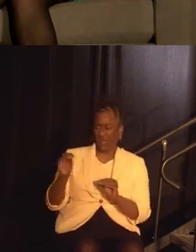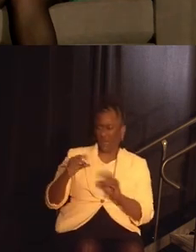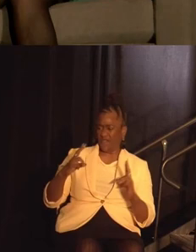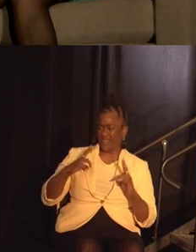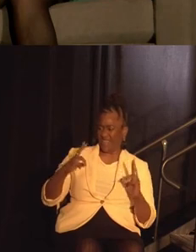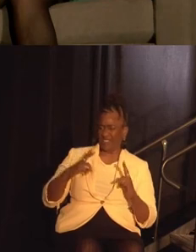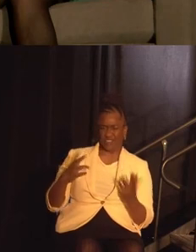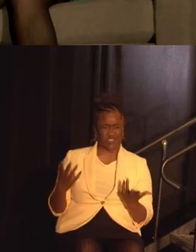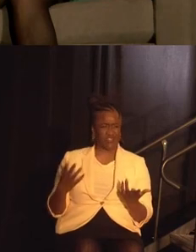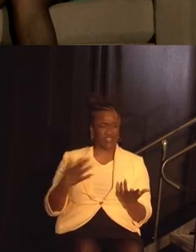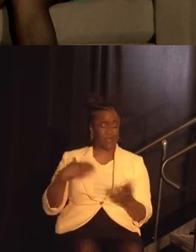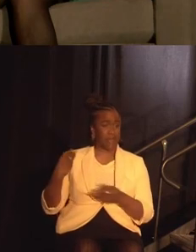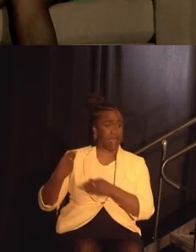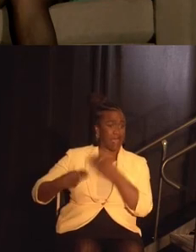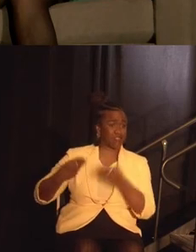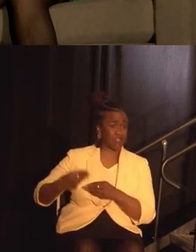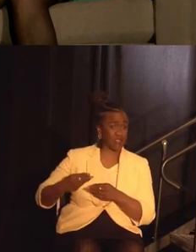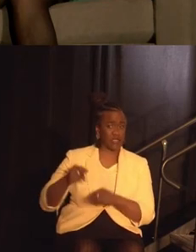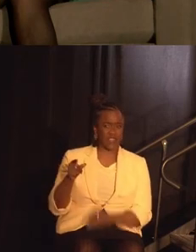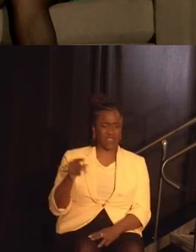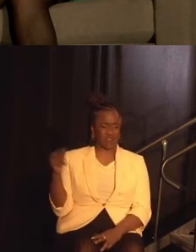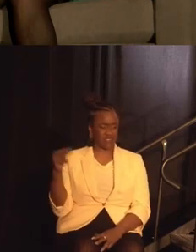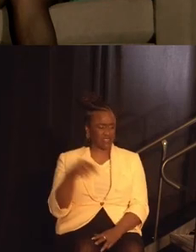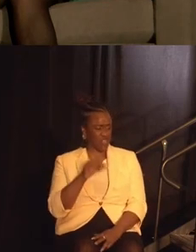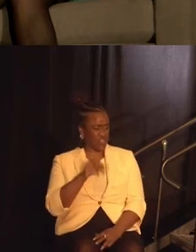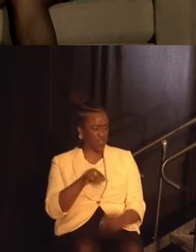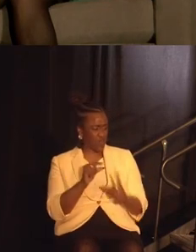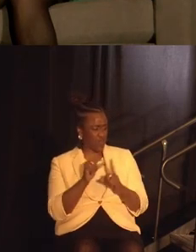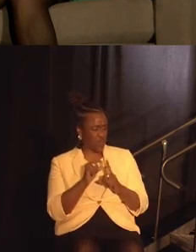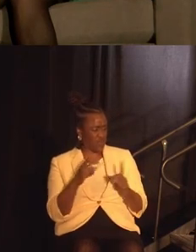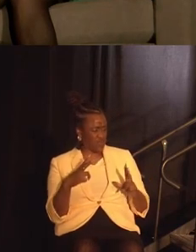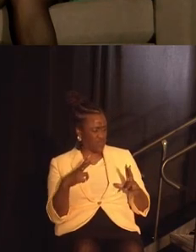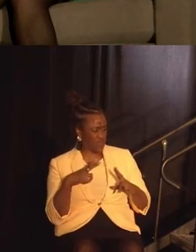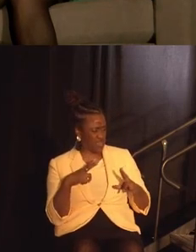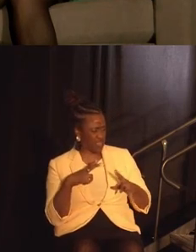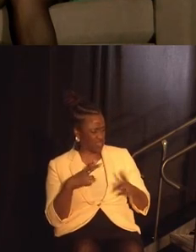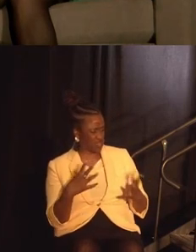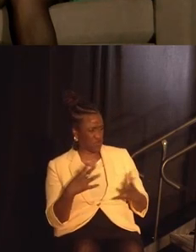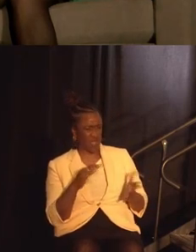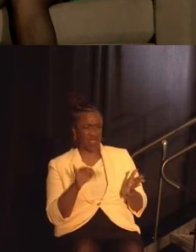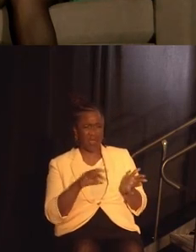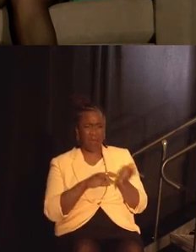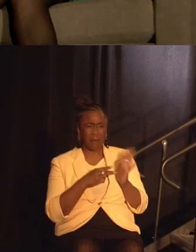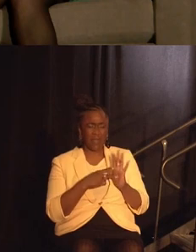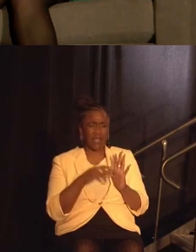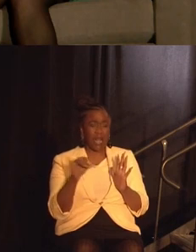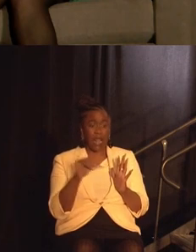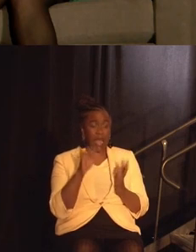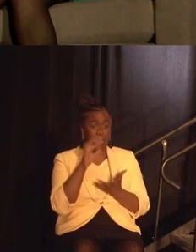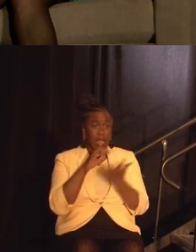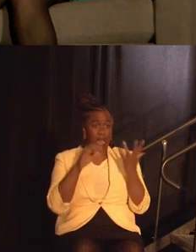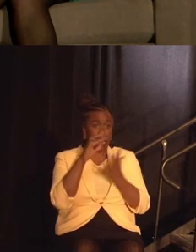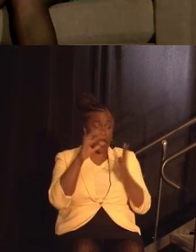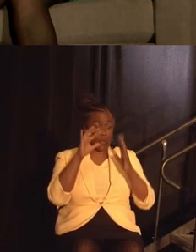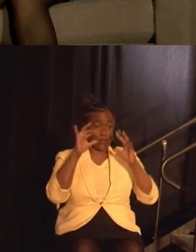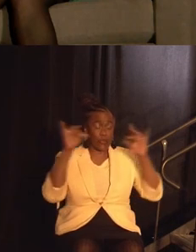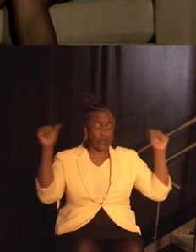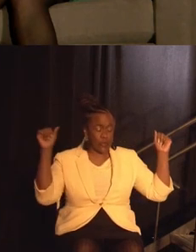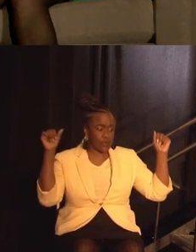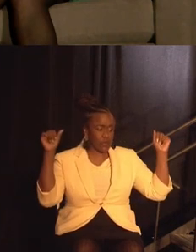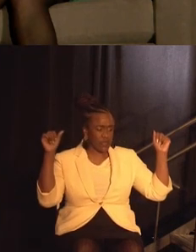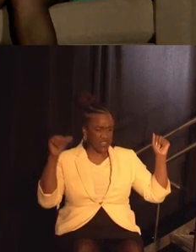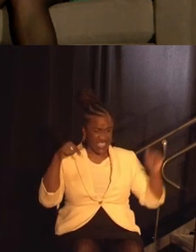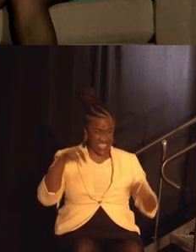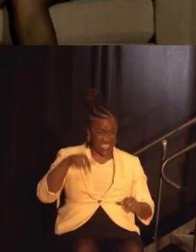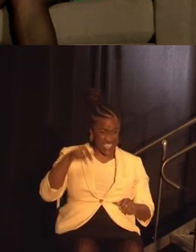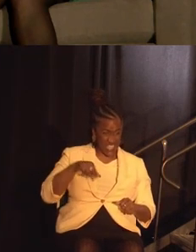vacation. My ancestors will stare at that word, vacation, as if it were a cloud that could disappear at any point. On this continent, there are